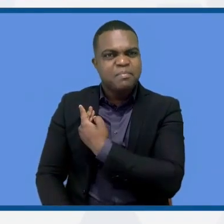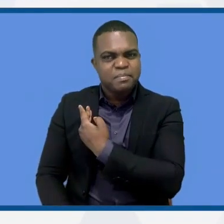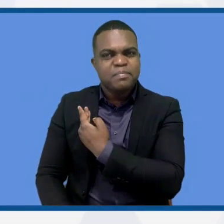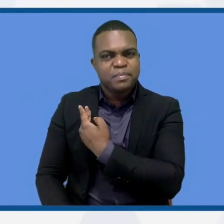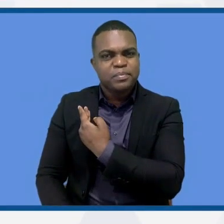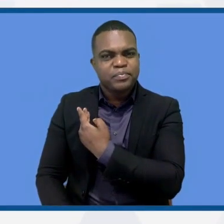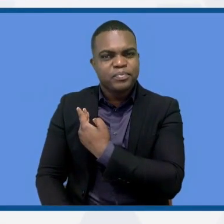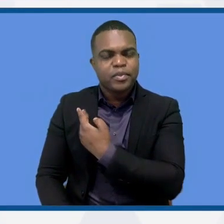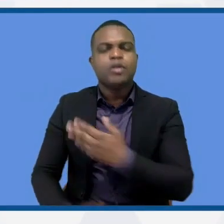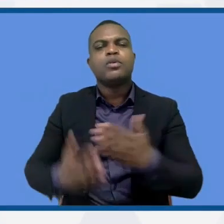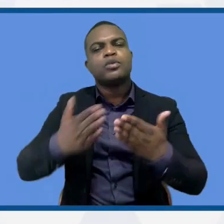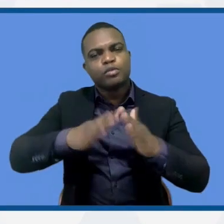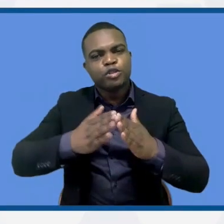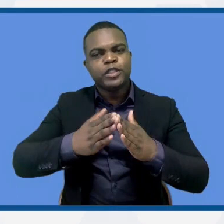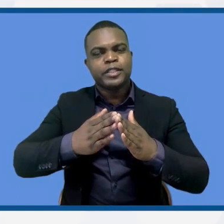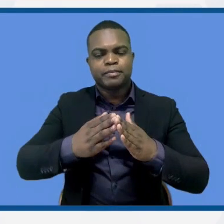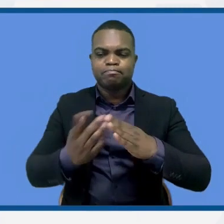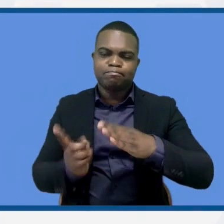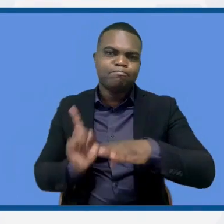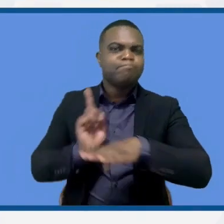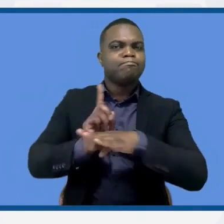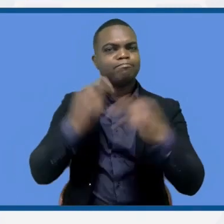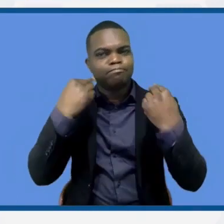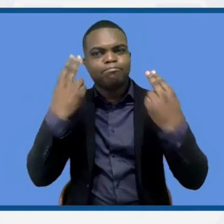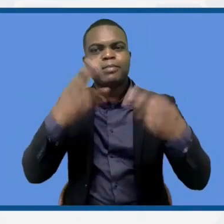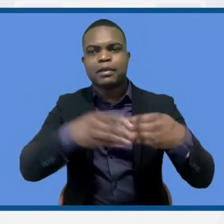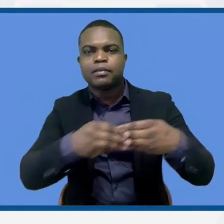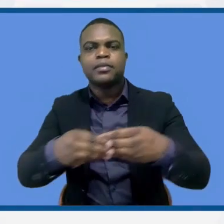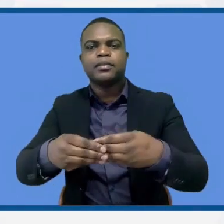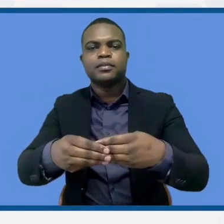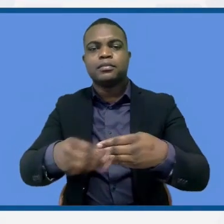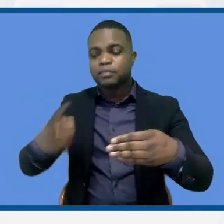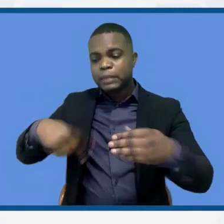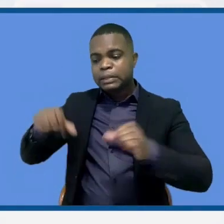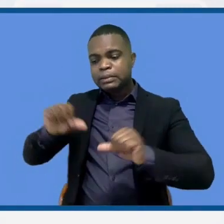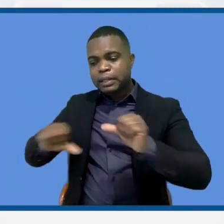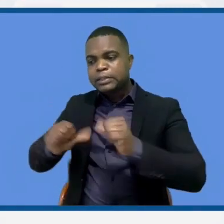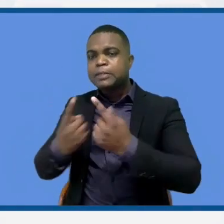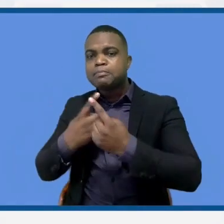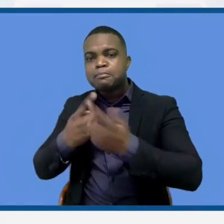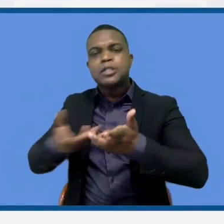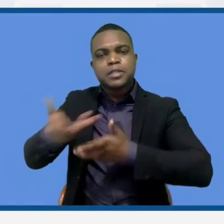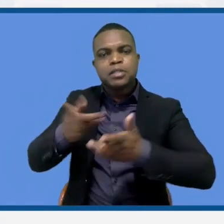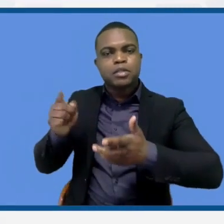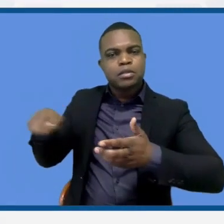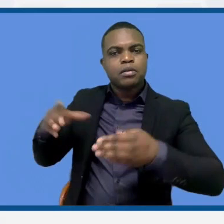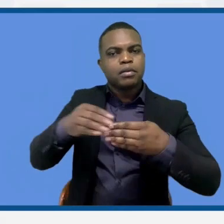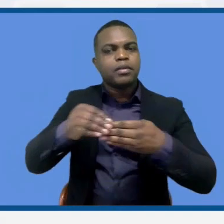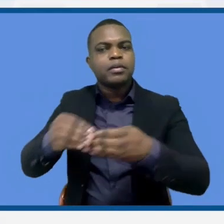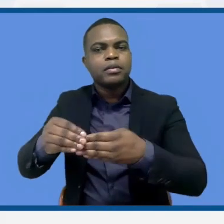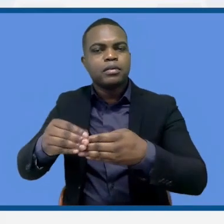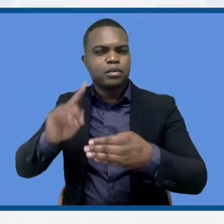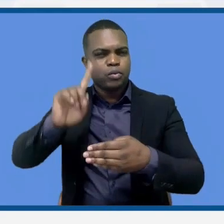green infrastructure and other solutions for building community resilience. And so these resilience building